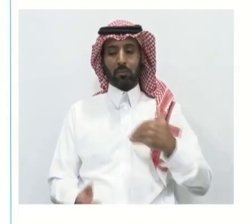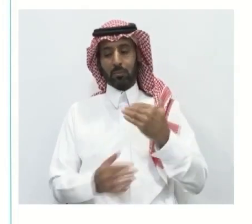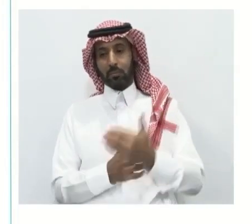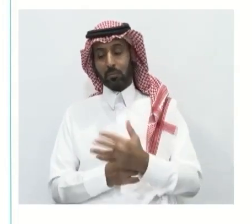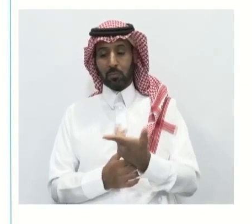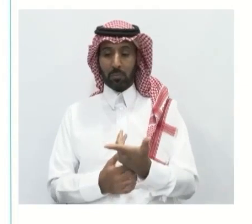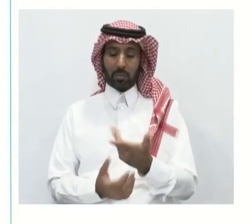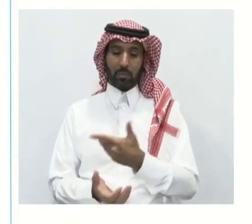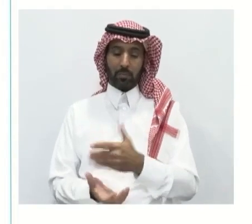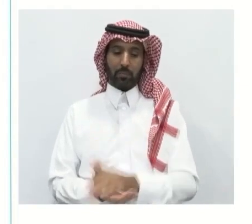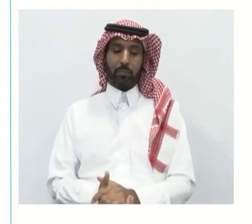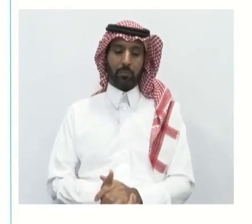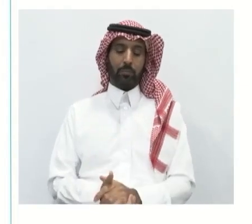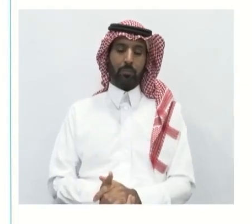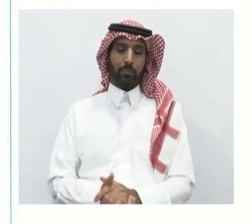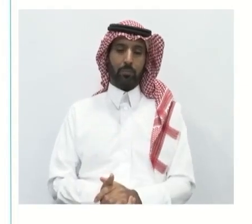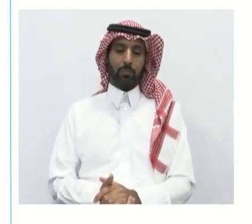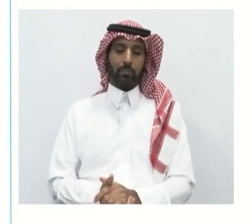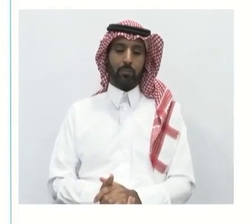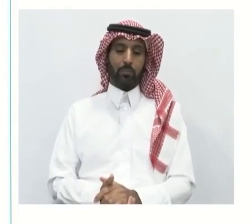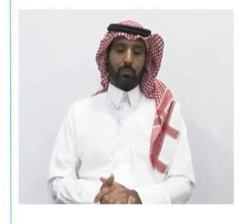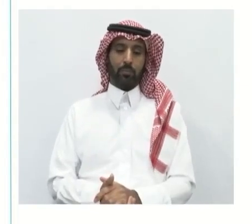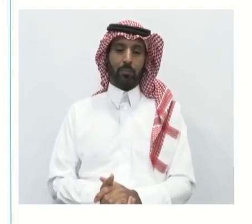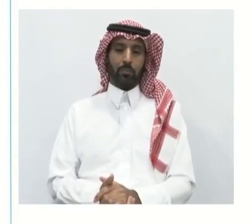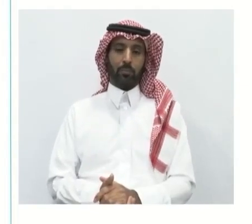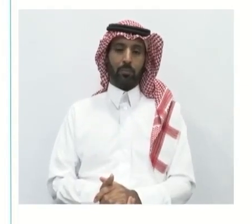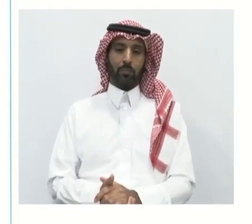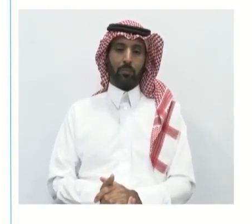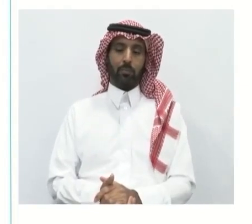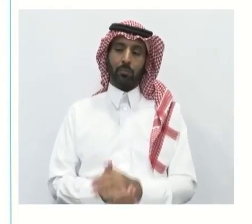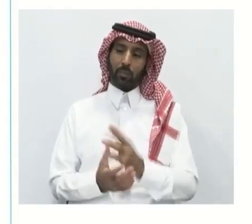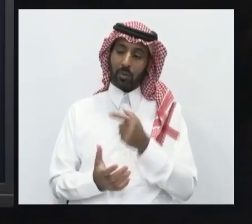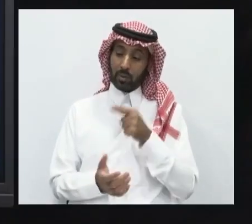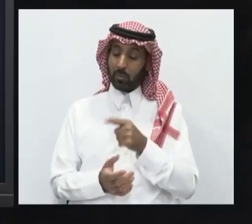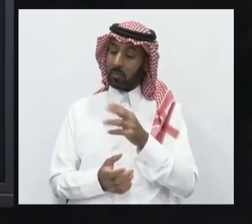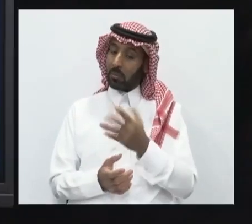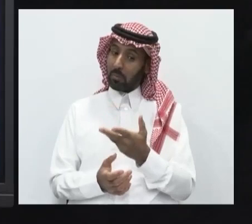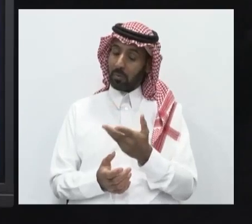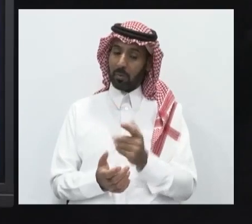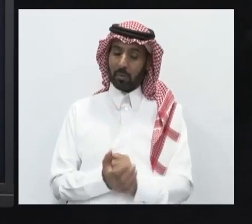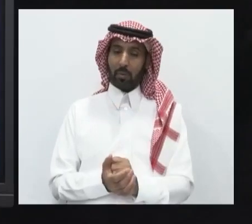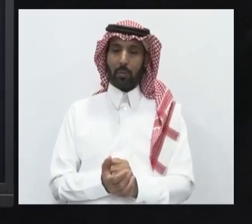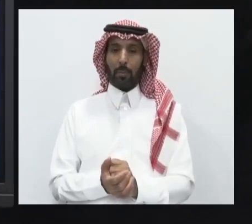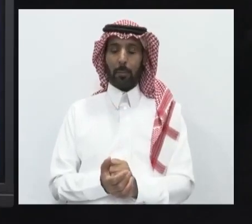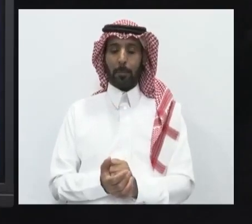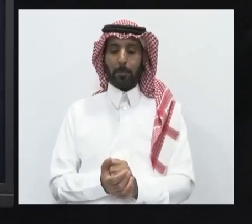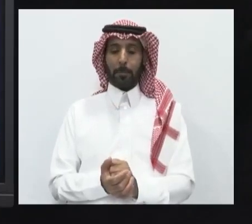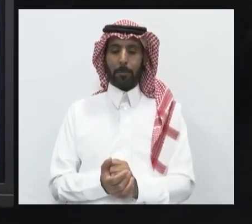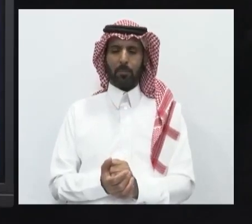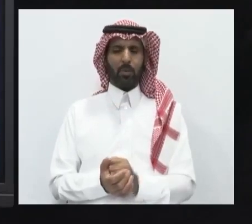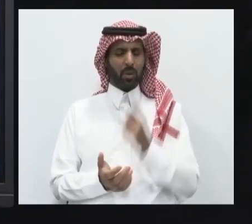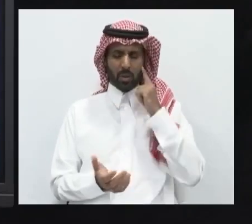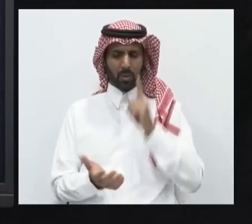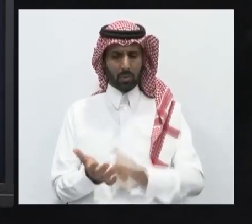the case, or you can say without proof. When you assume something, this is supposed to be the case, but you don't